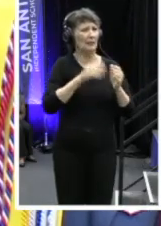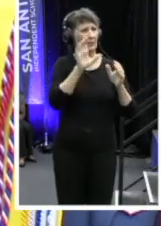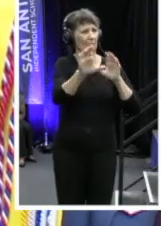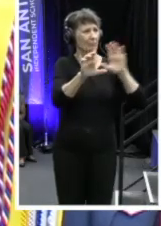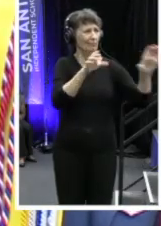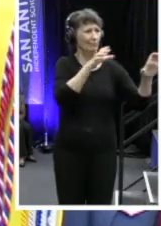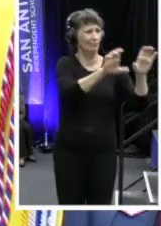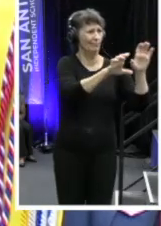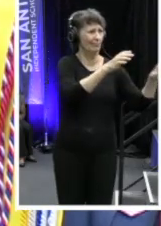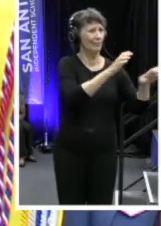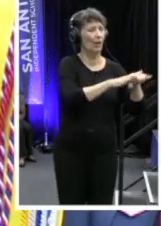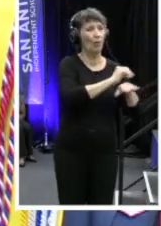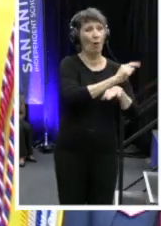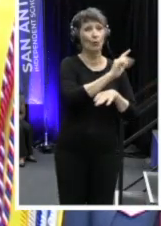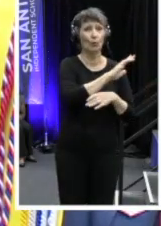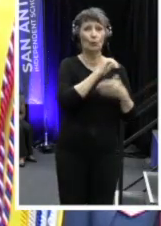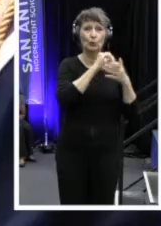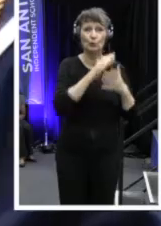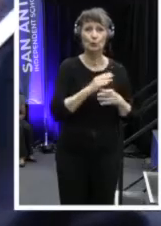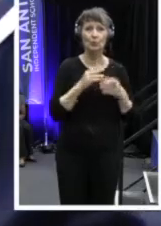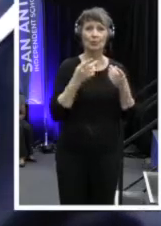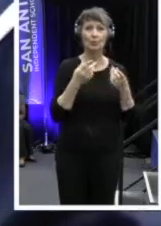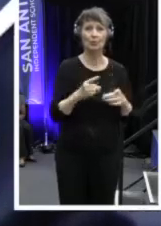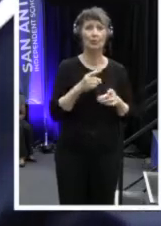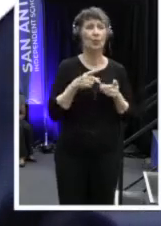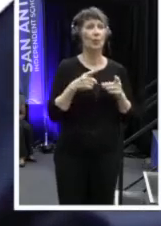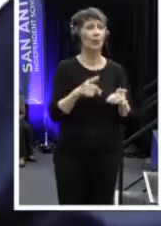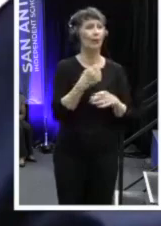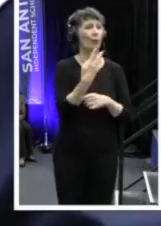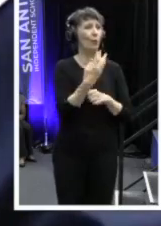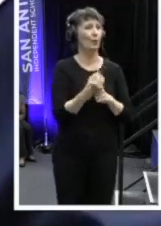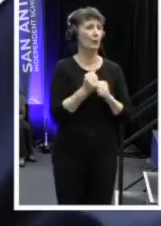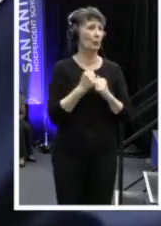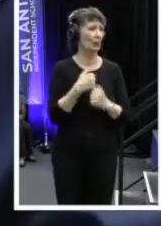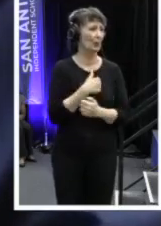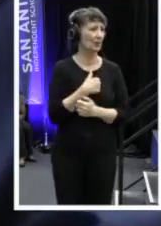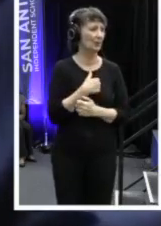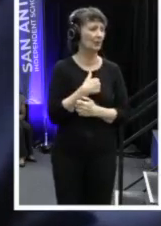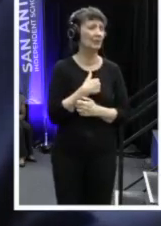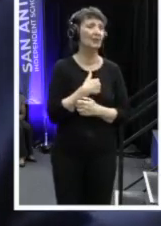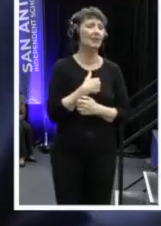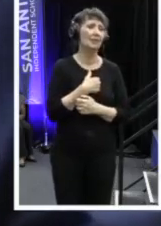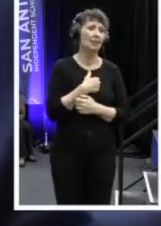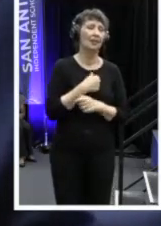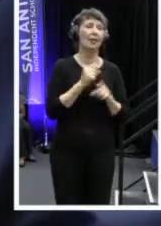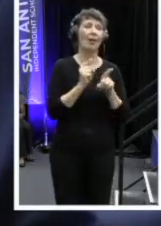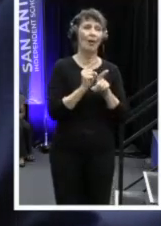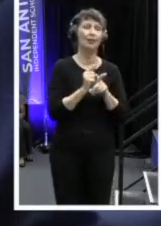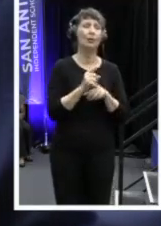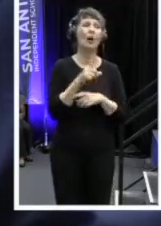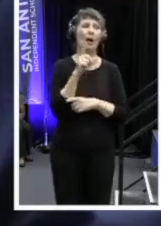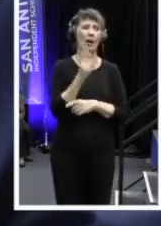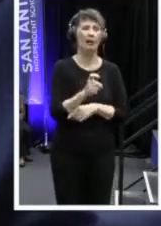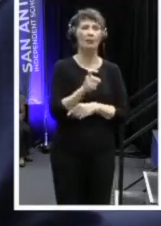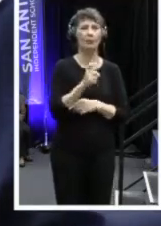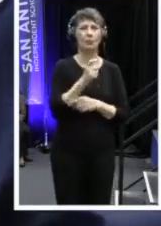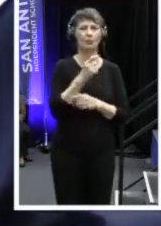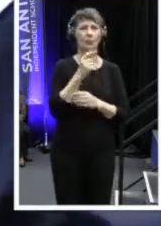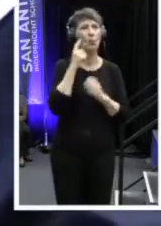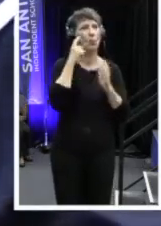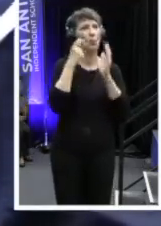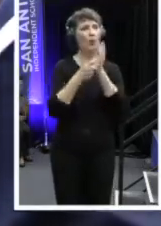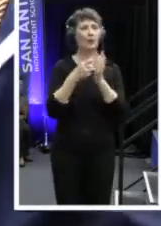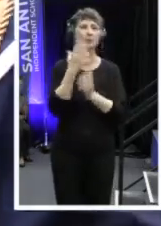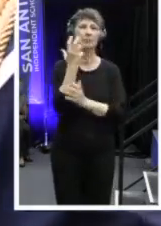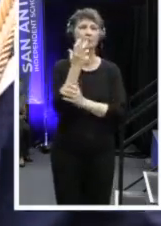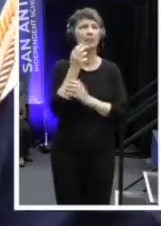on your scholar during their 4 years with us. I would be remiss if I did not also recognize the stellar